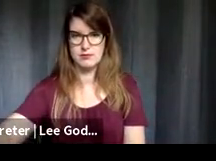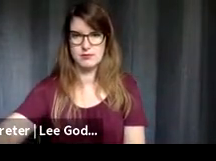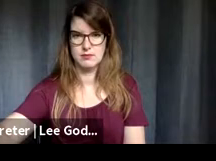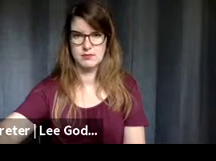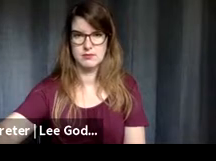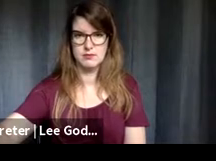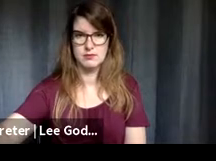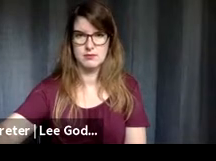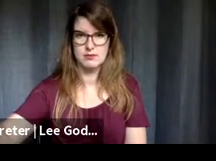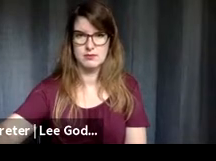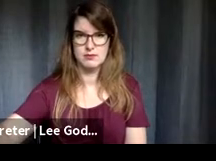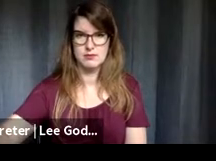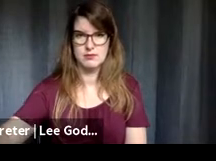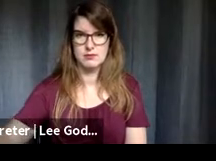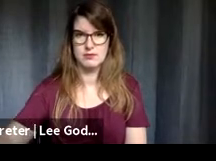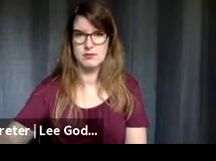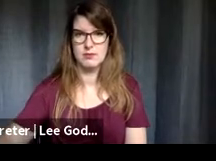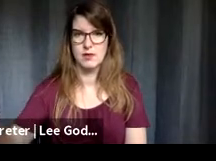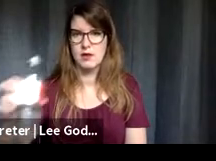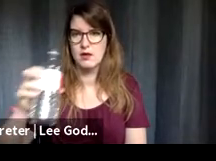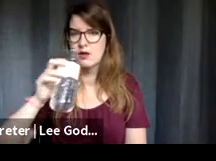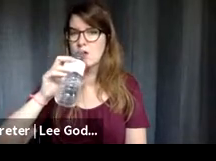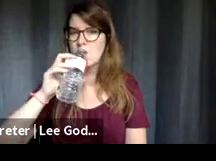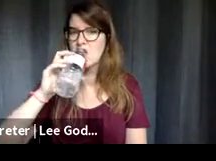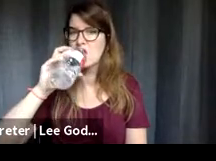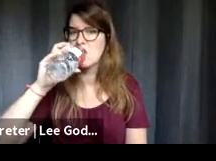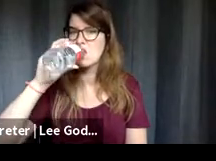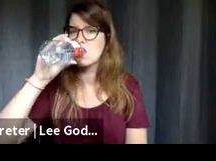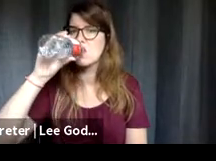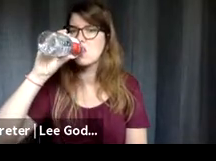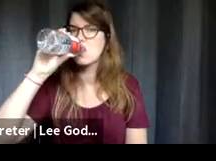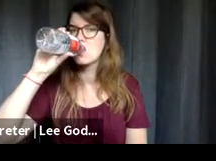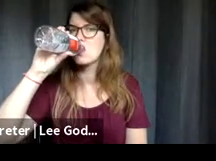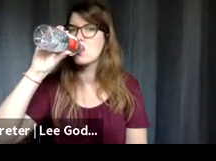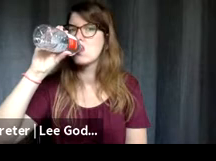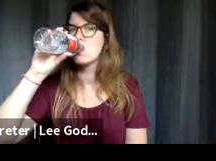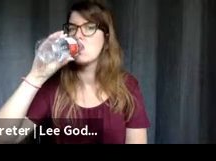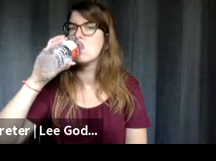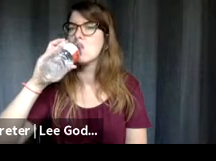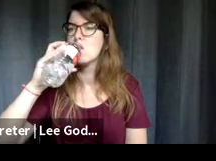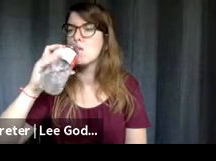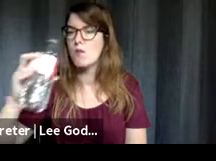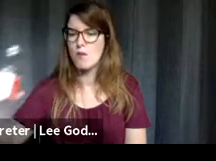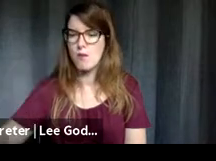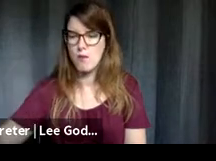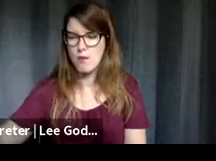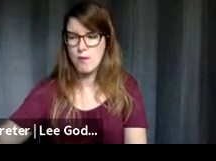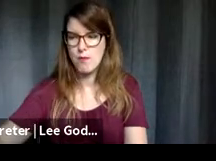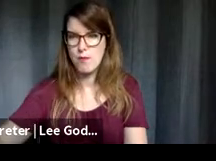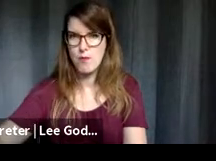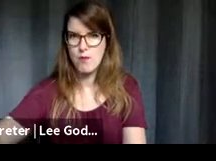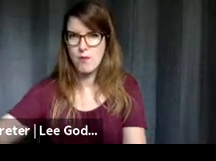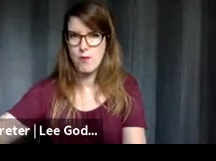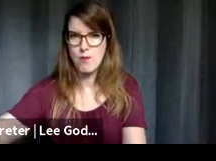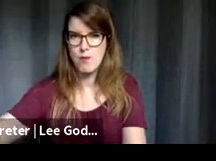amount. Well done, the king exclaimed. You're a good servant. You've been faithful with the little I entrusted you. So you will be a governor of